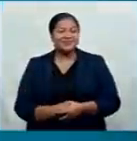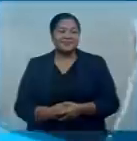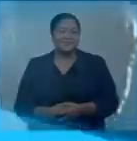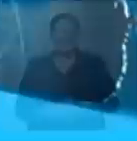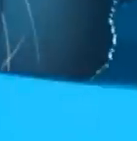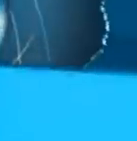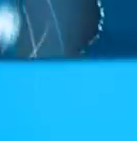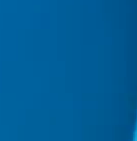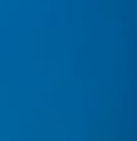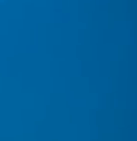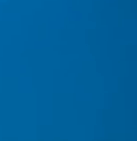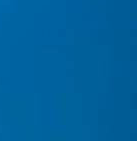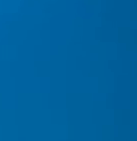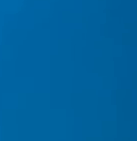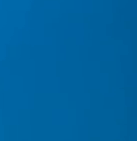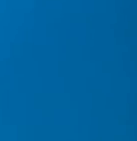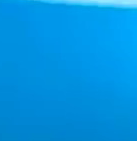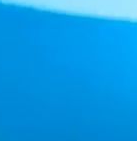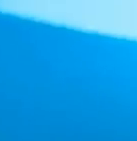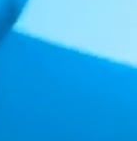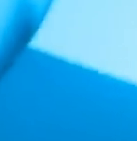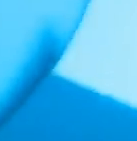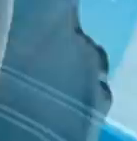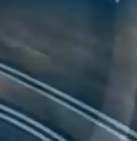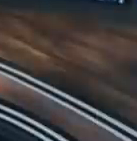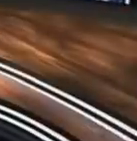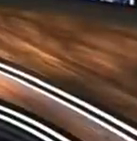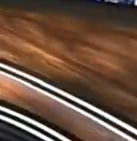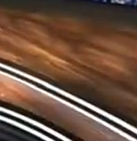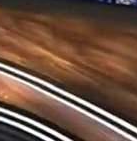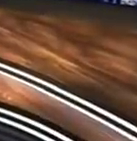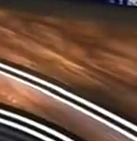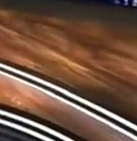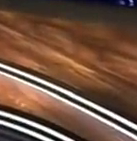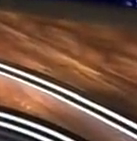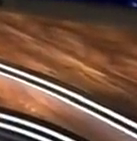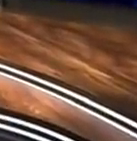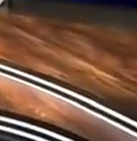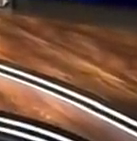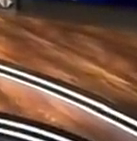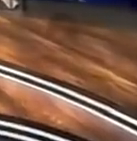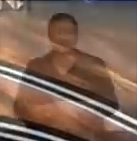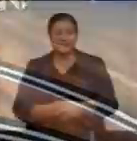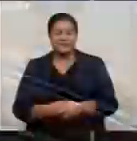From the studios of FBC Suva, Edwin Nunn.